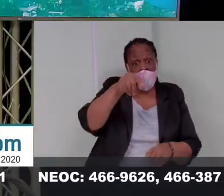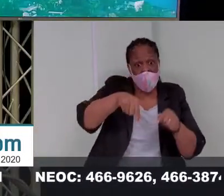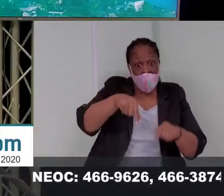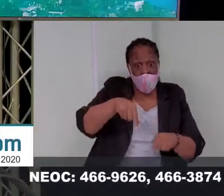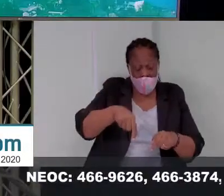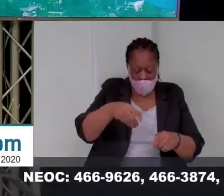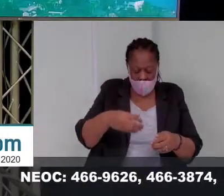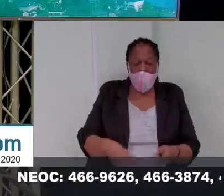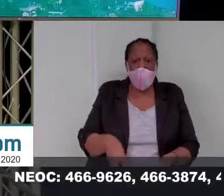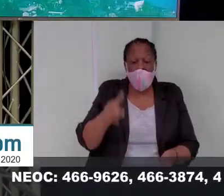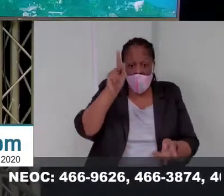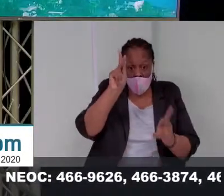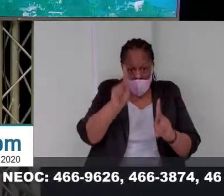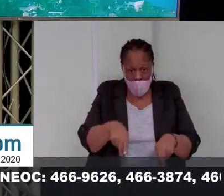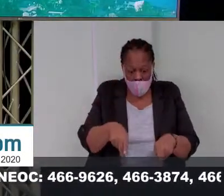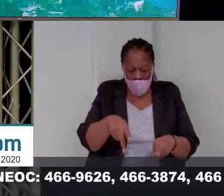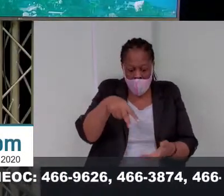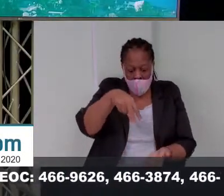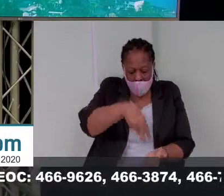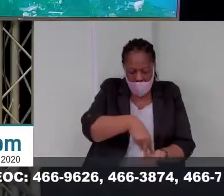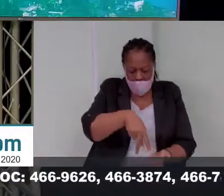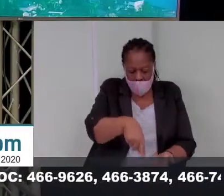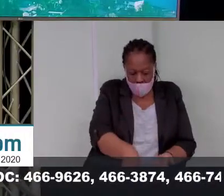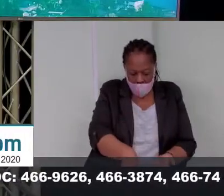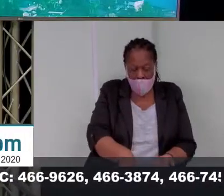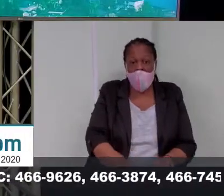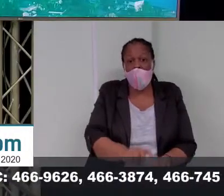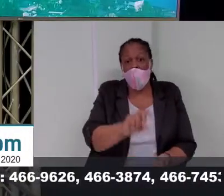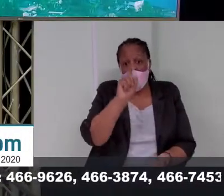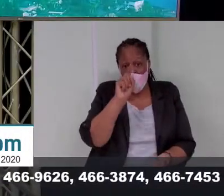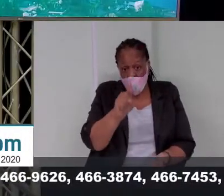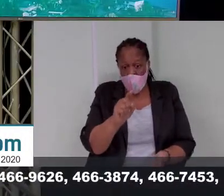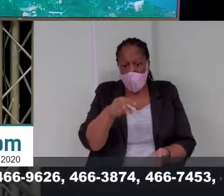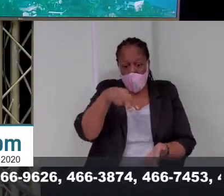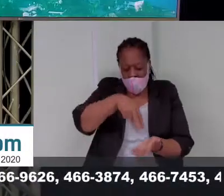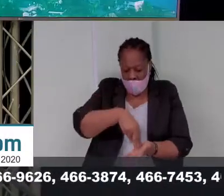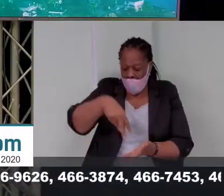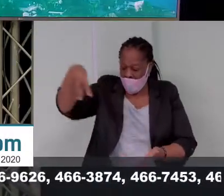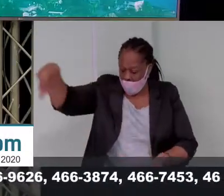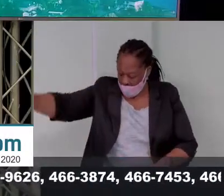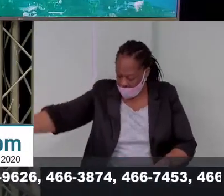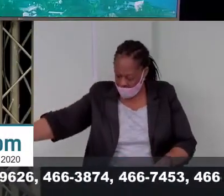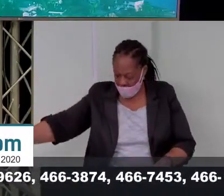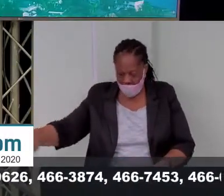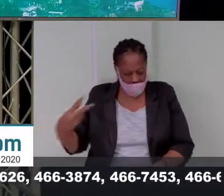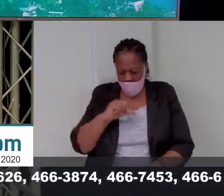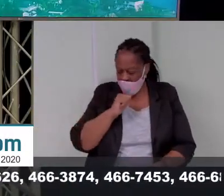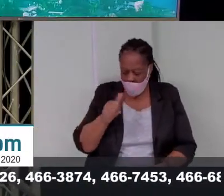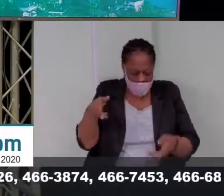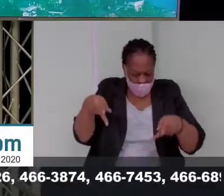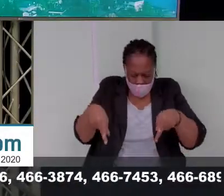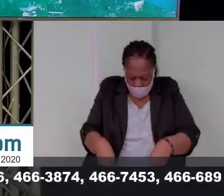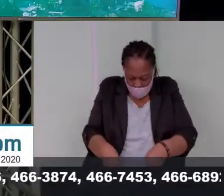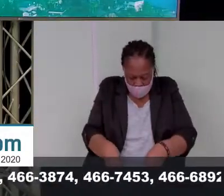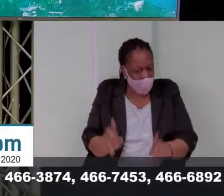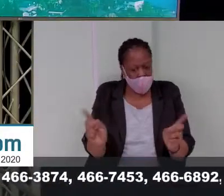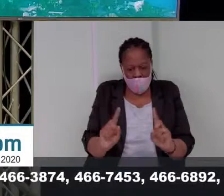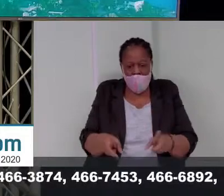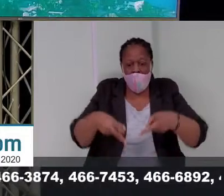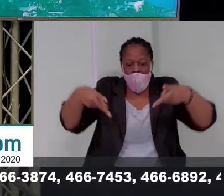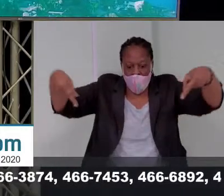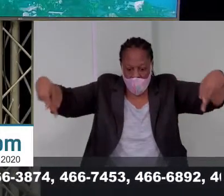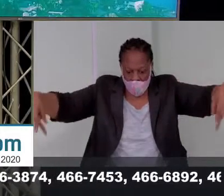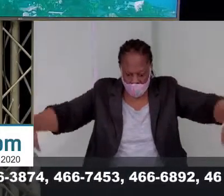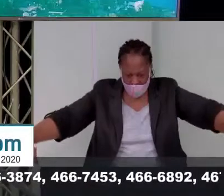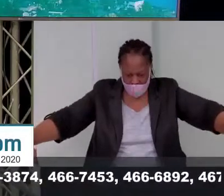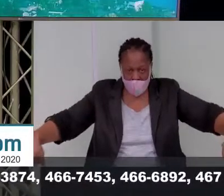COVID-19, we're asking them to stay at least 3 to 6 feet apart. Now, the management of this